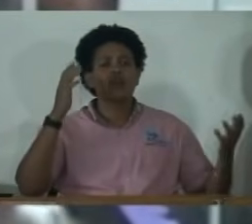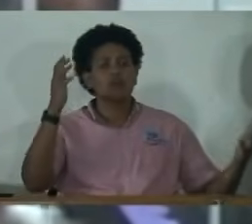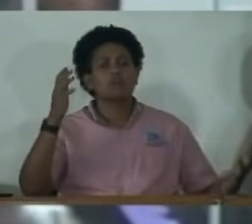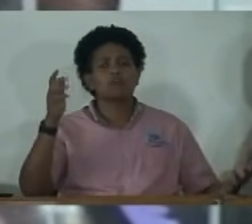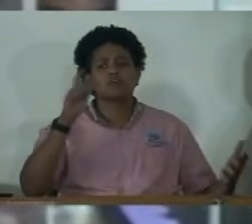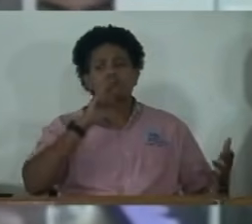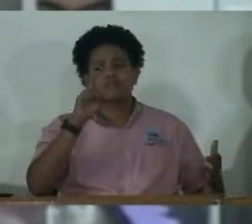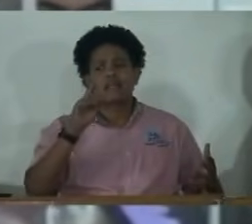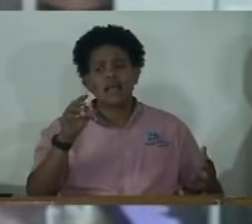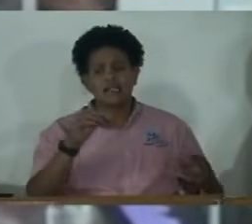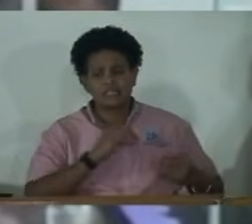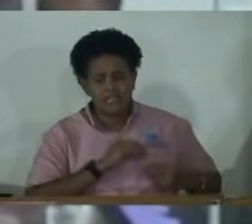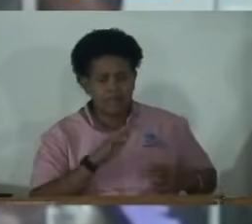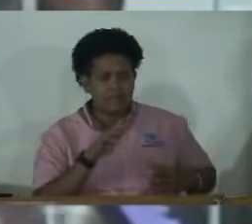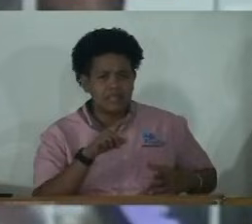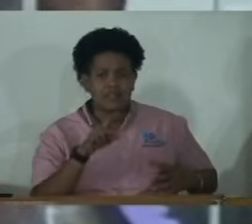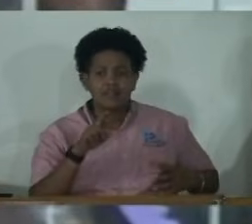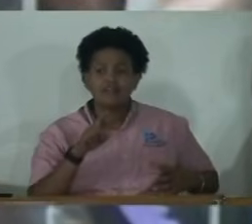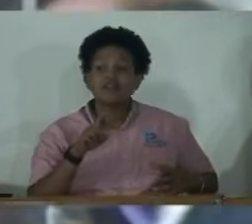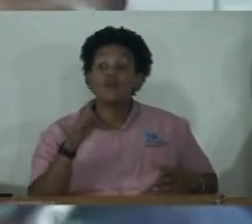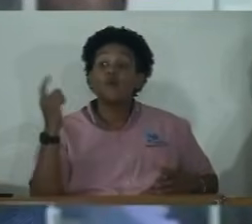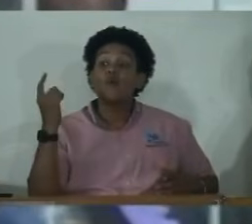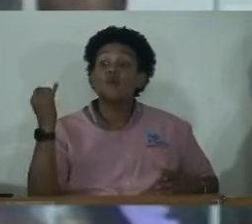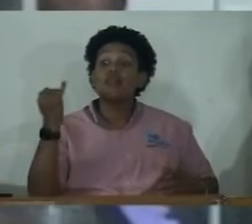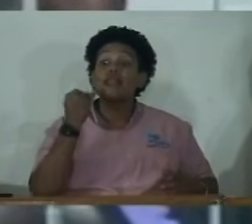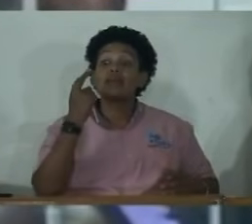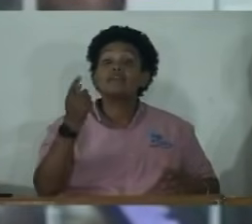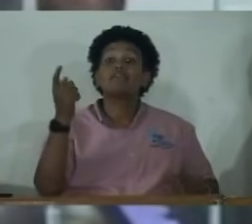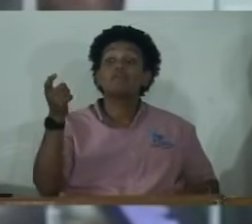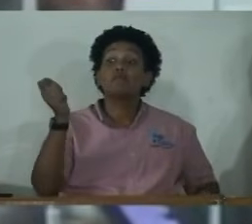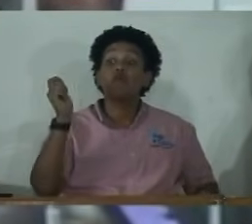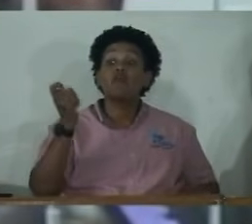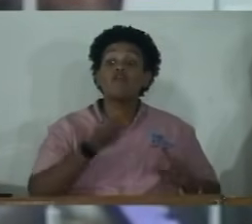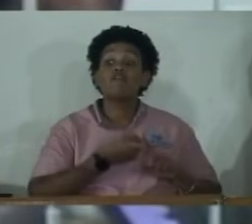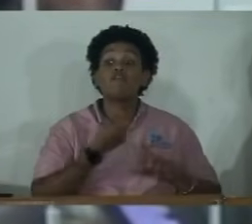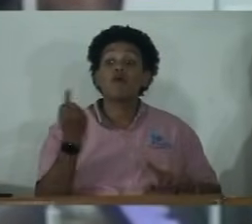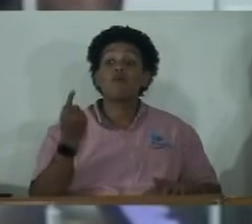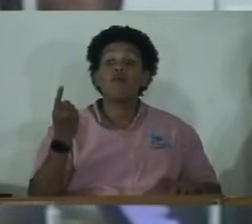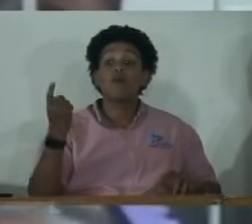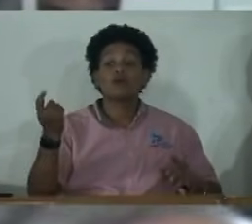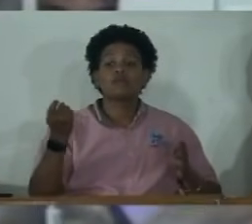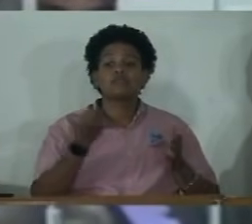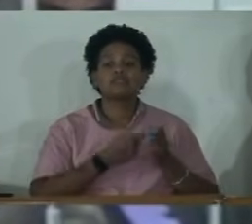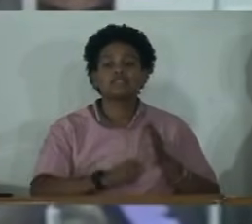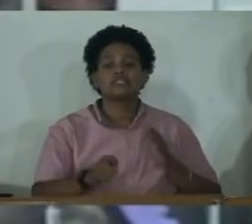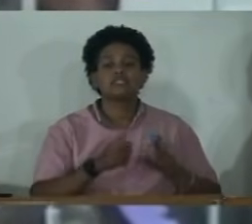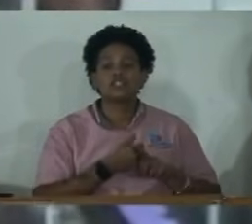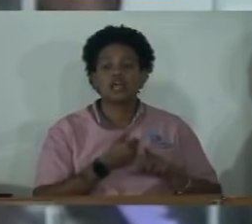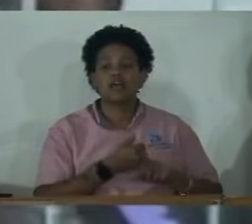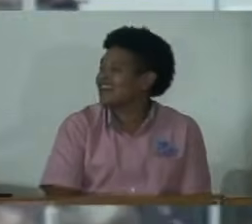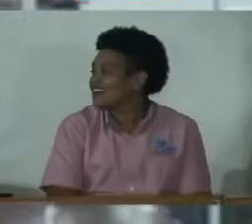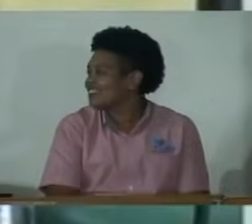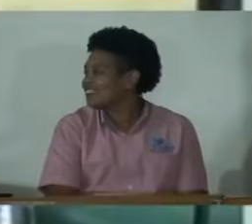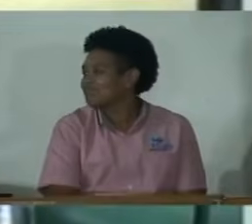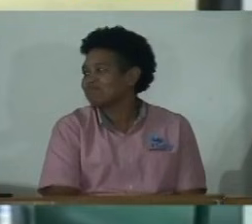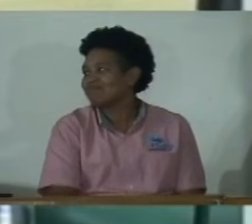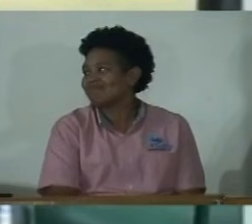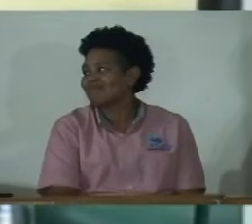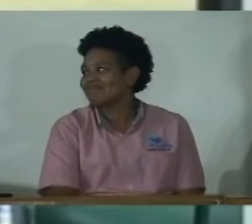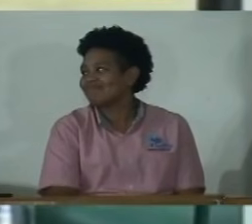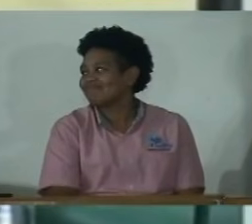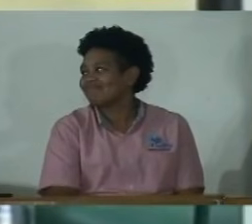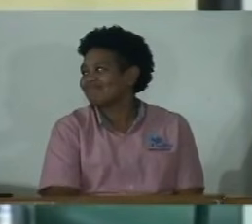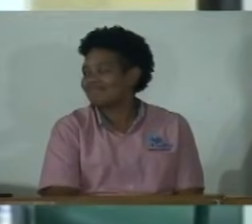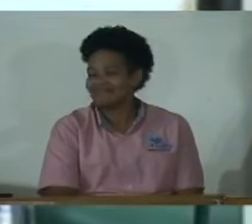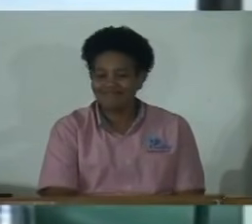be accepted unless it is coming over the signature of a member of parliament. He outlined